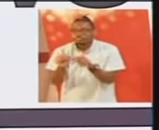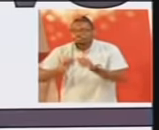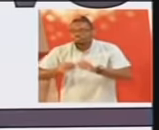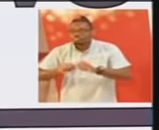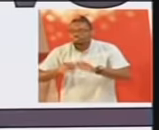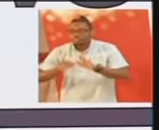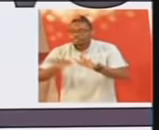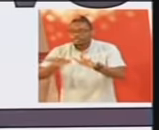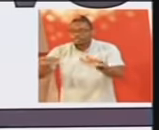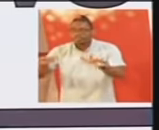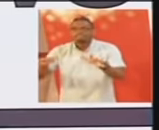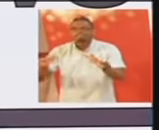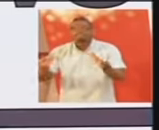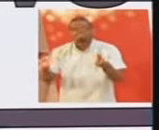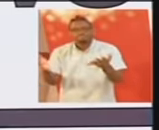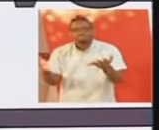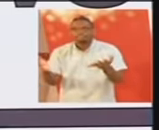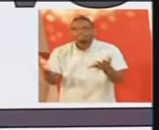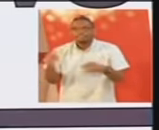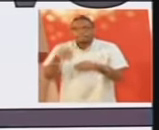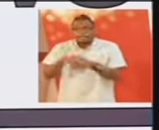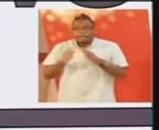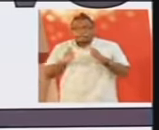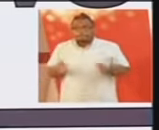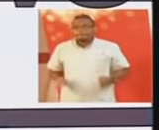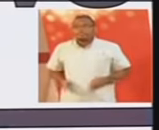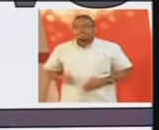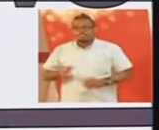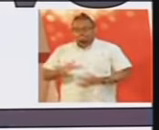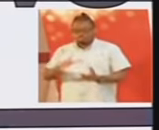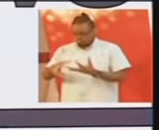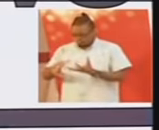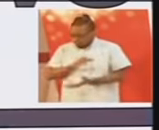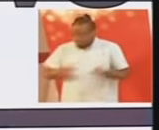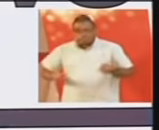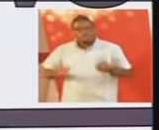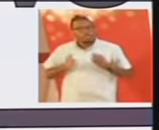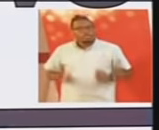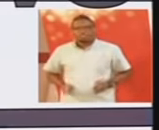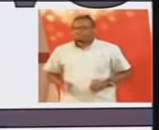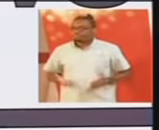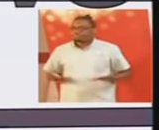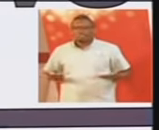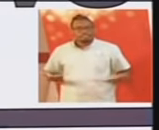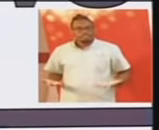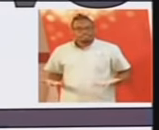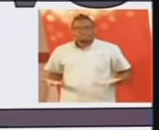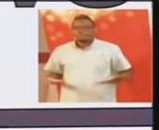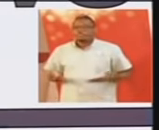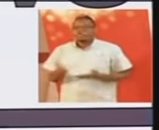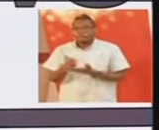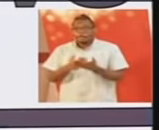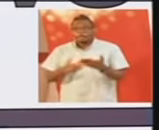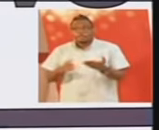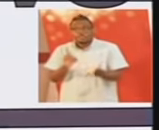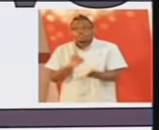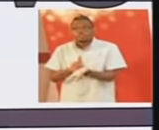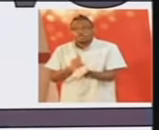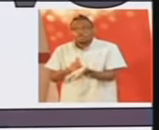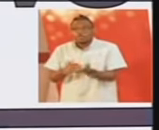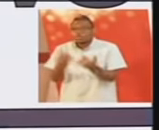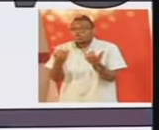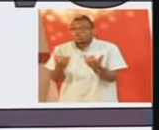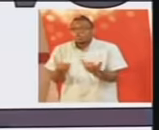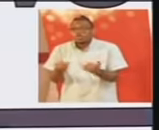to ravage your body. And it will do so in ways that we on the frontier of medicine are just beginning